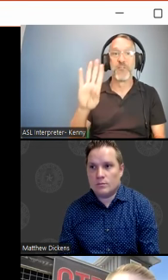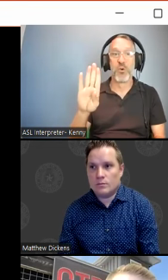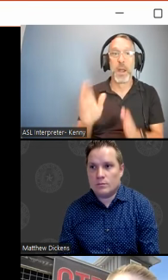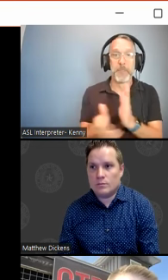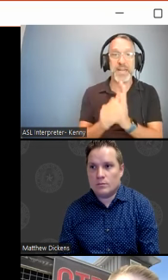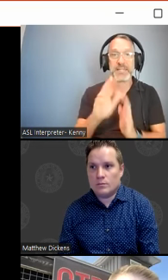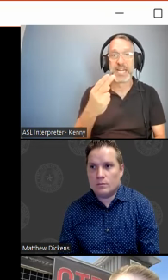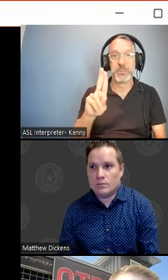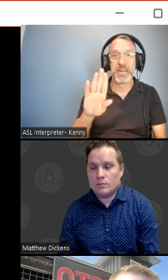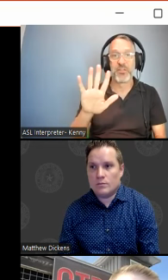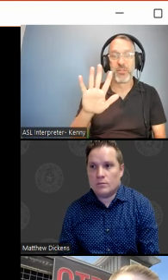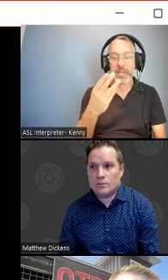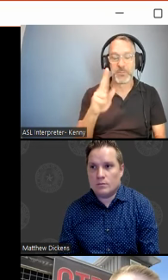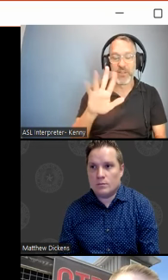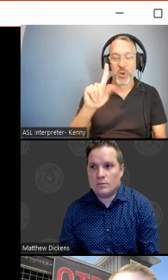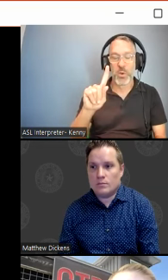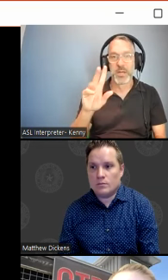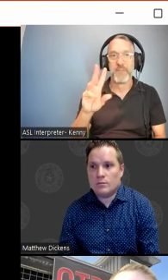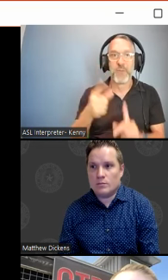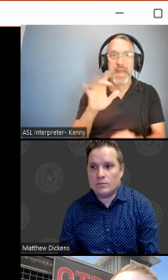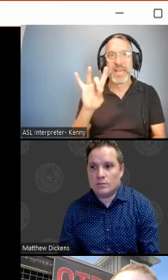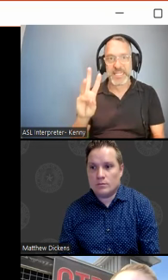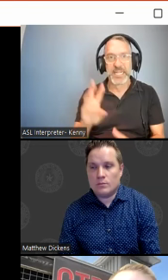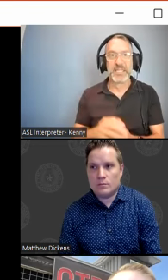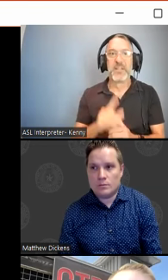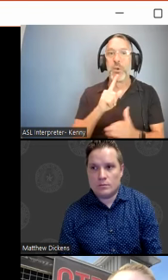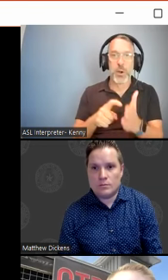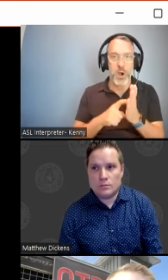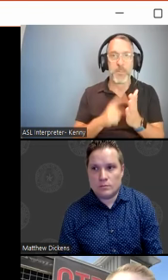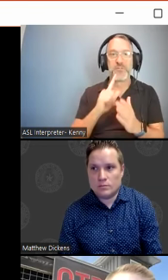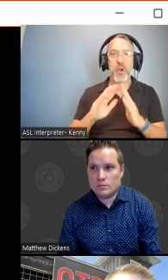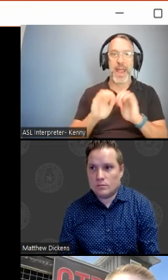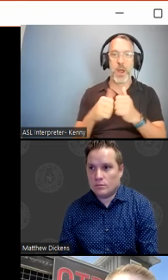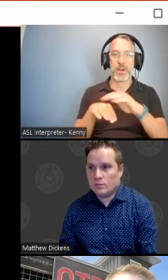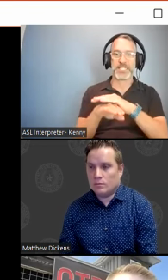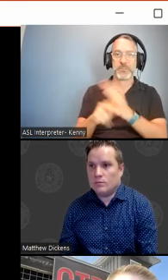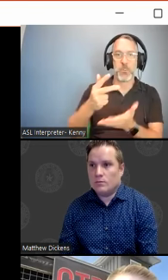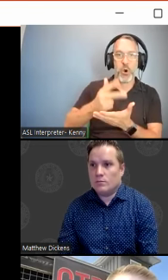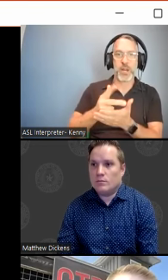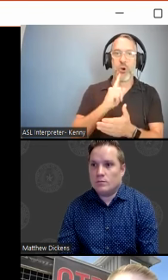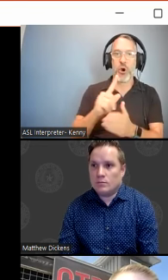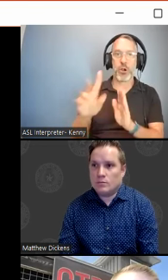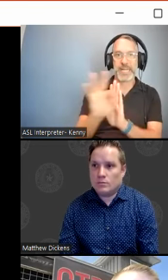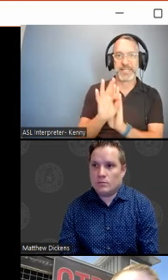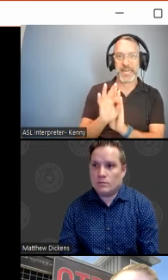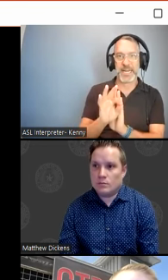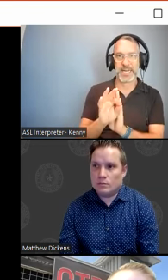HB 3163 from the 86, the requirements for how accessible parking spaces are designated.